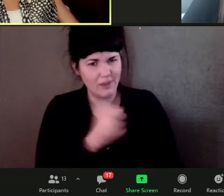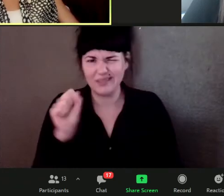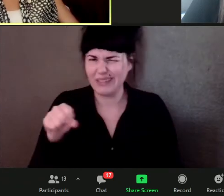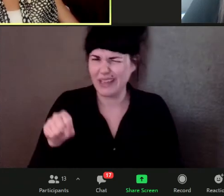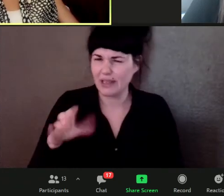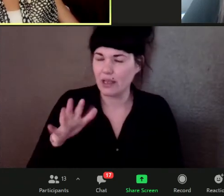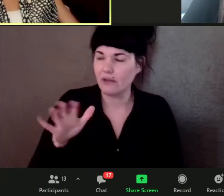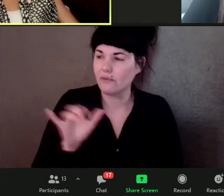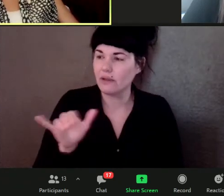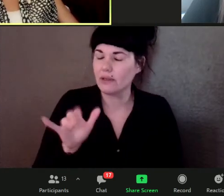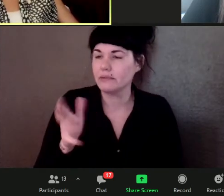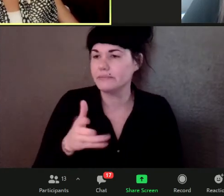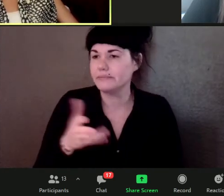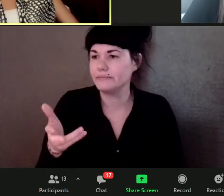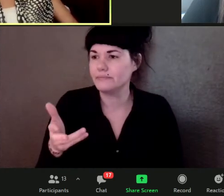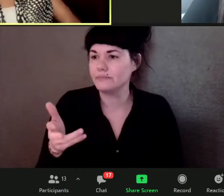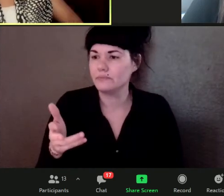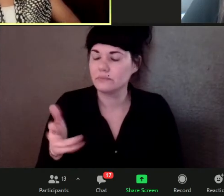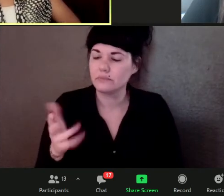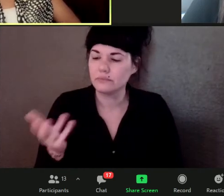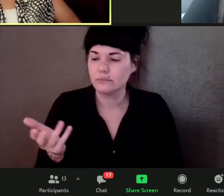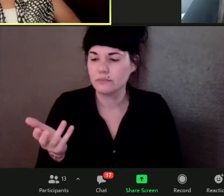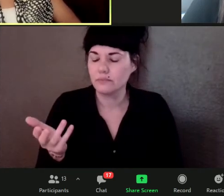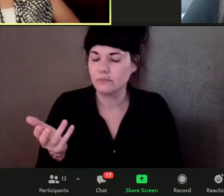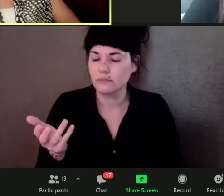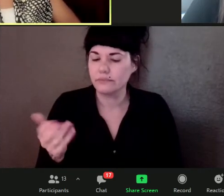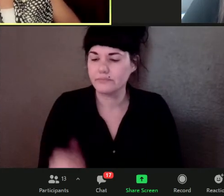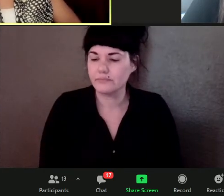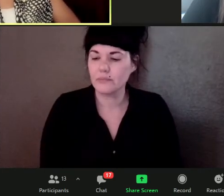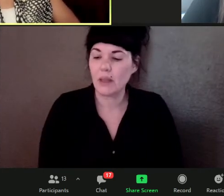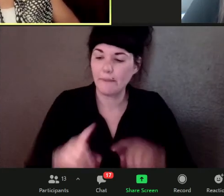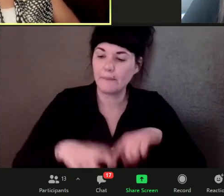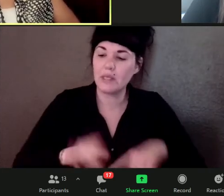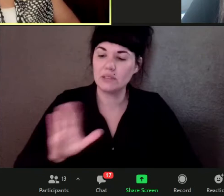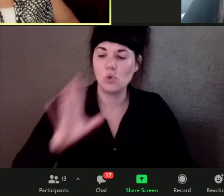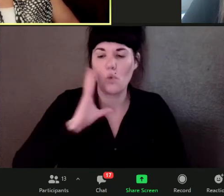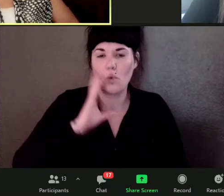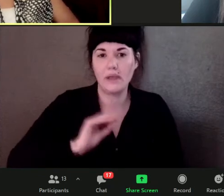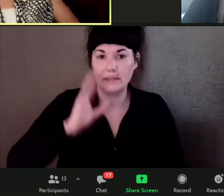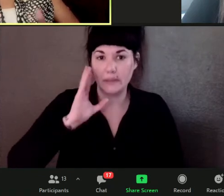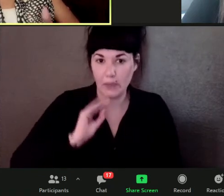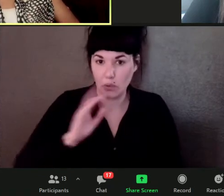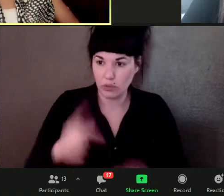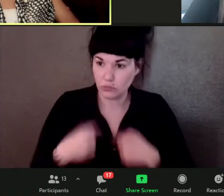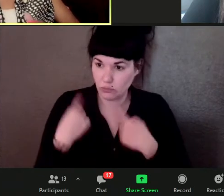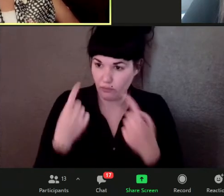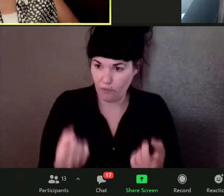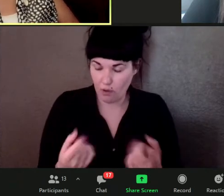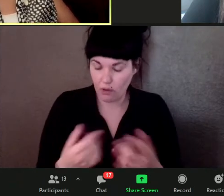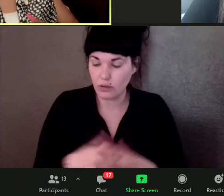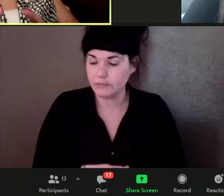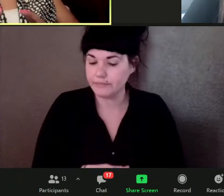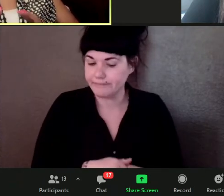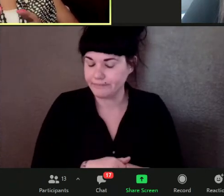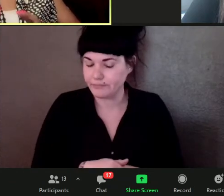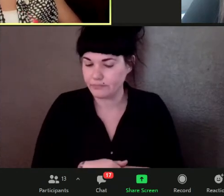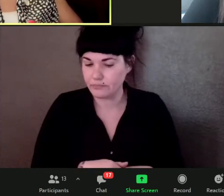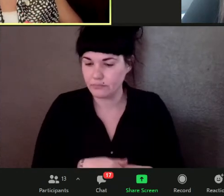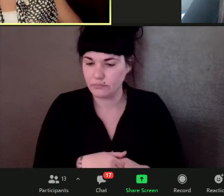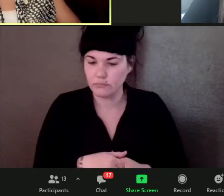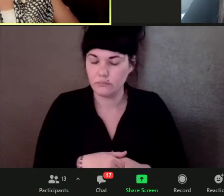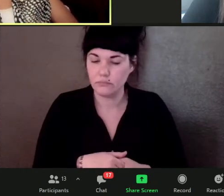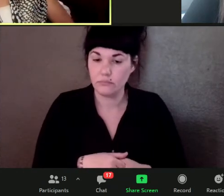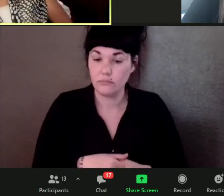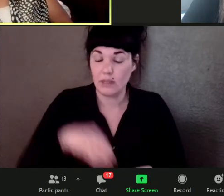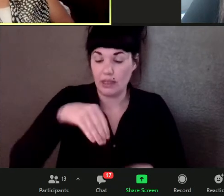of in that context, from your experience so far, of the organizations, or maybe even just kind of in the state